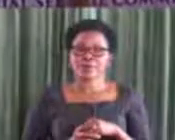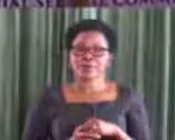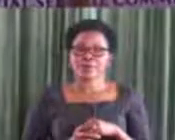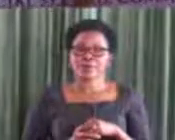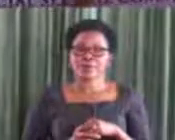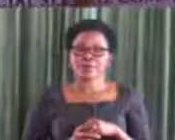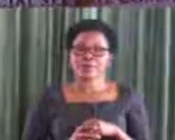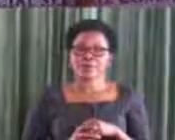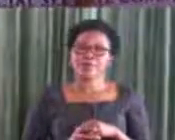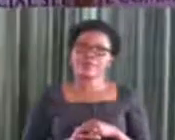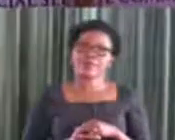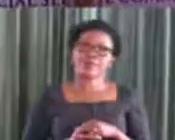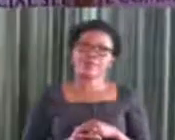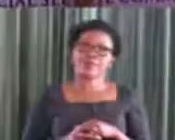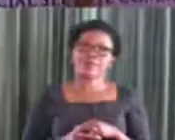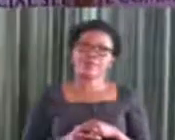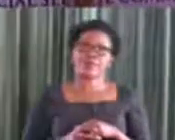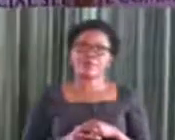The court